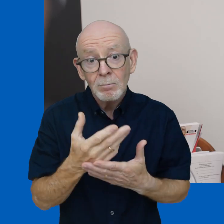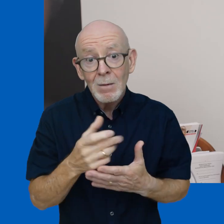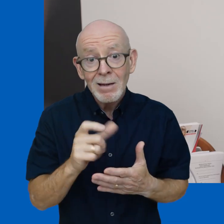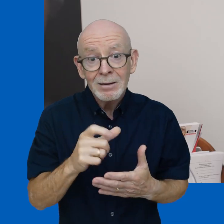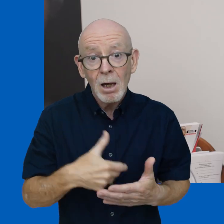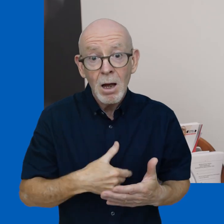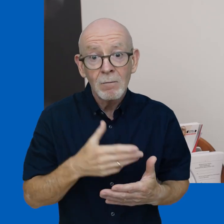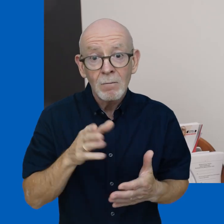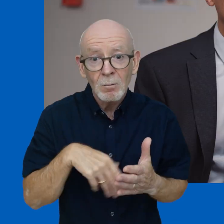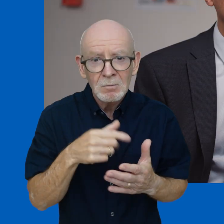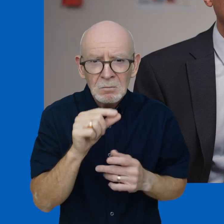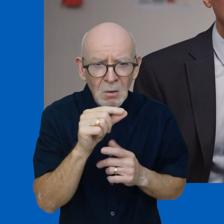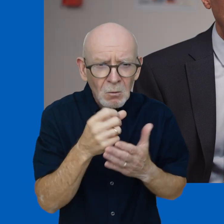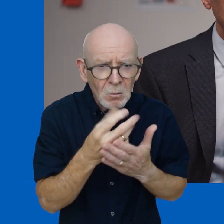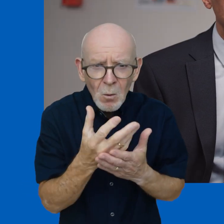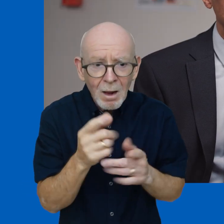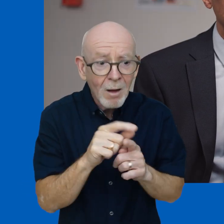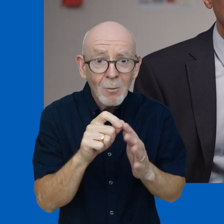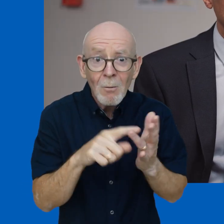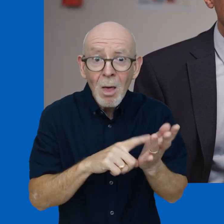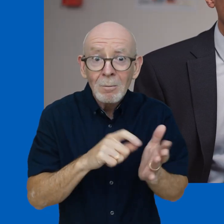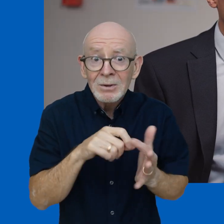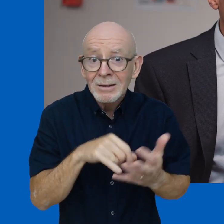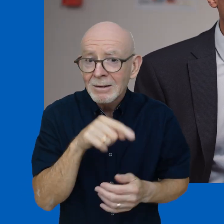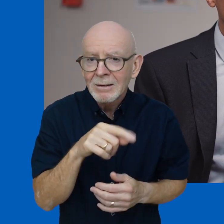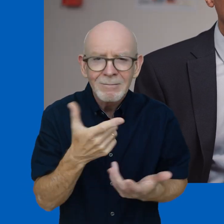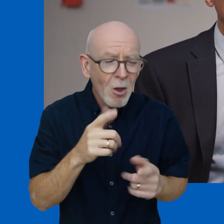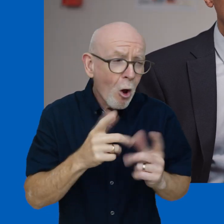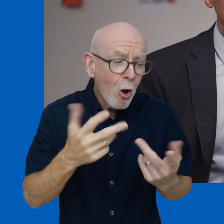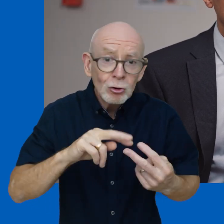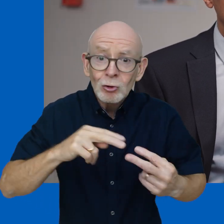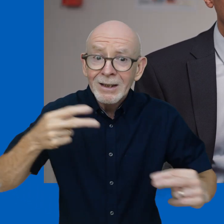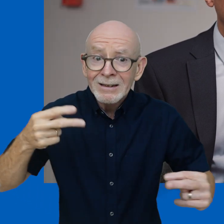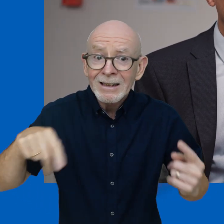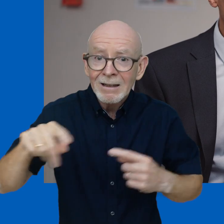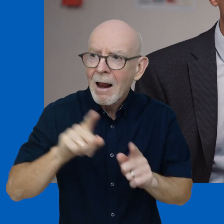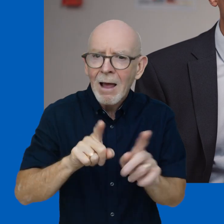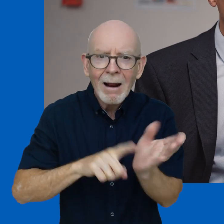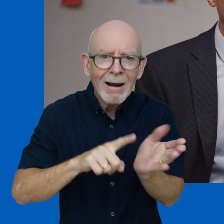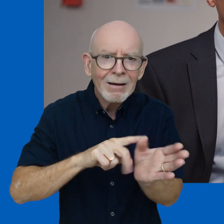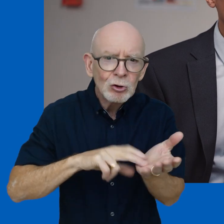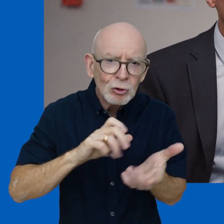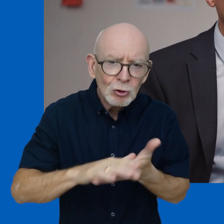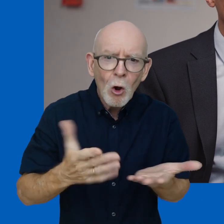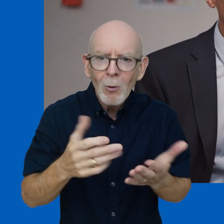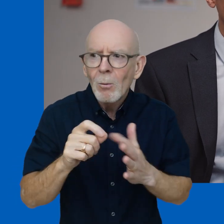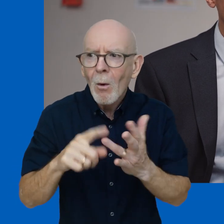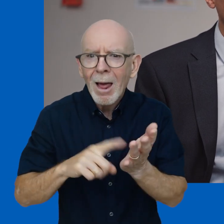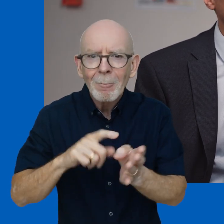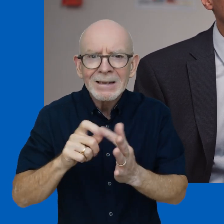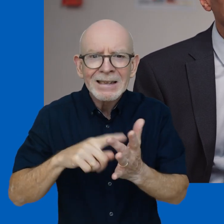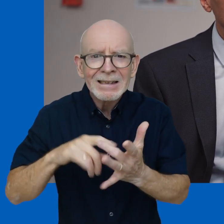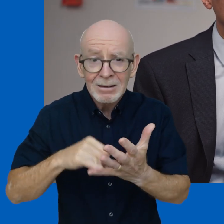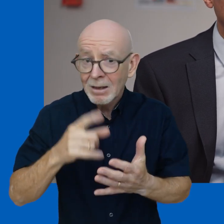cancer from small growths in your bowel called bowel polyps. Specific genetic conditions like Lynch syndrome or familial